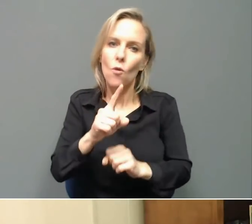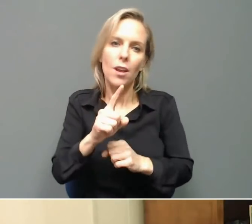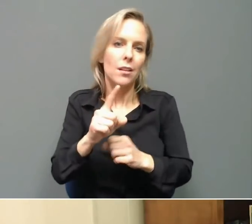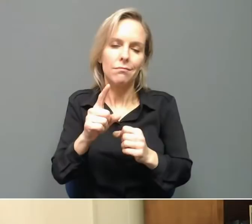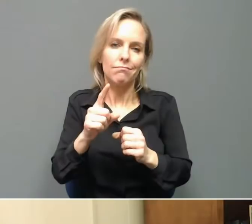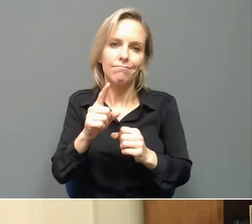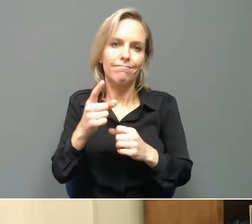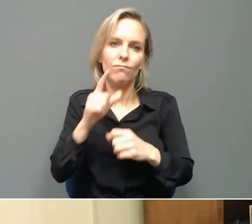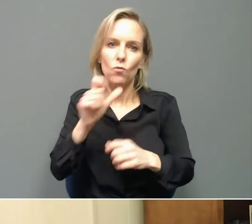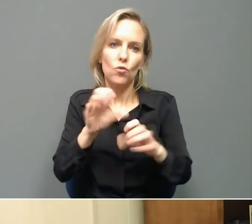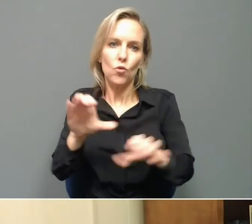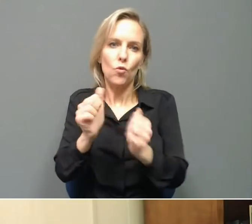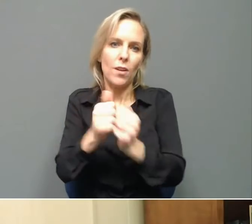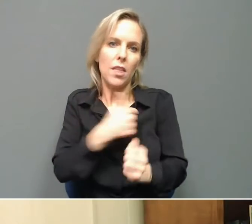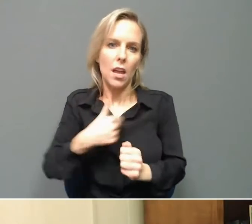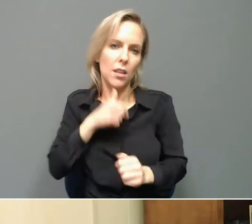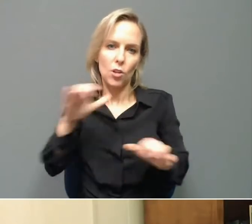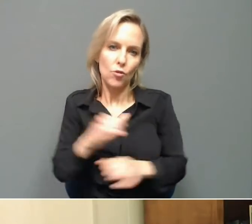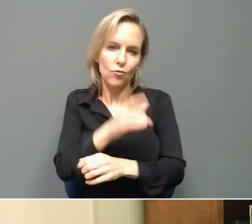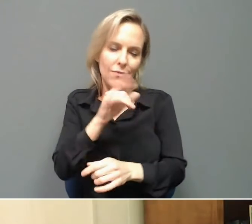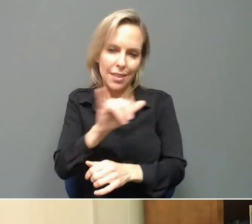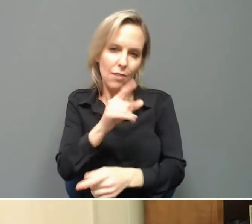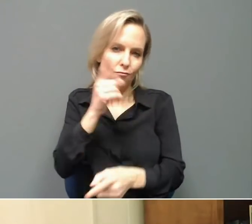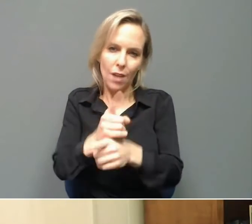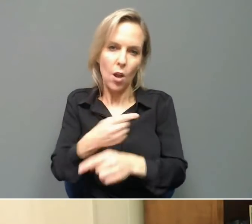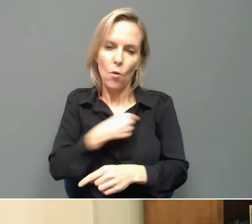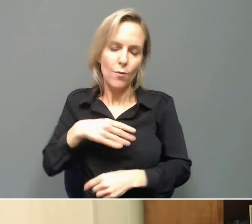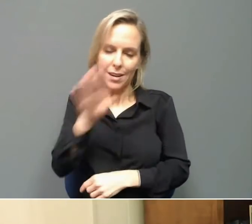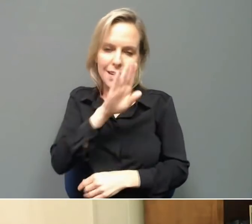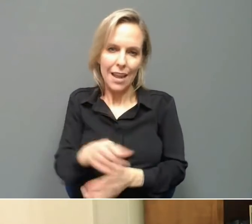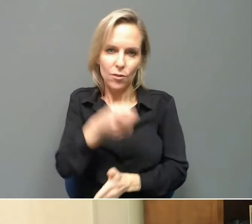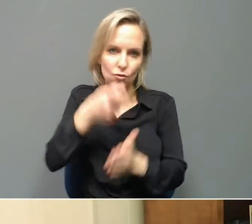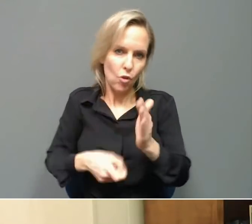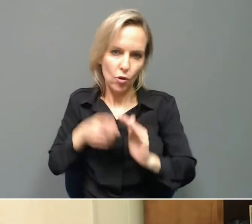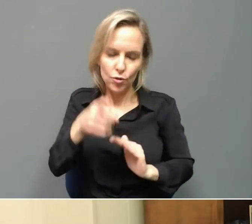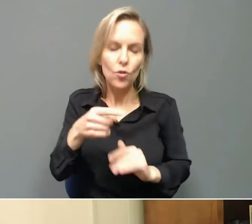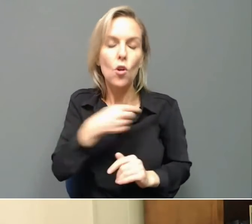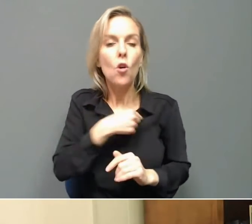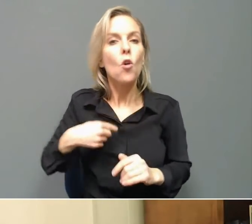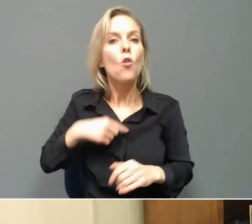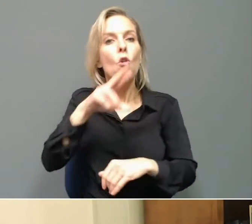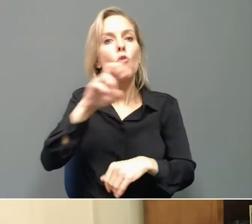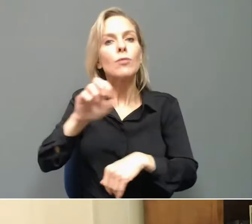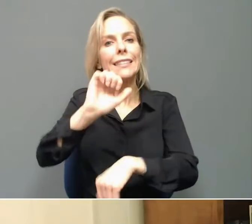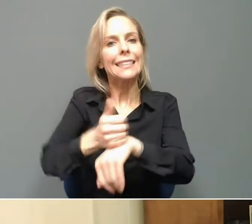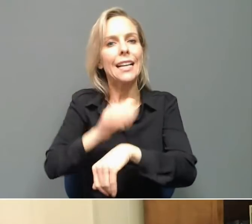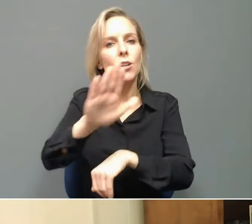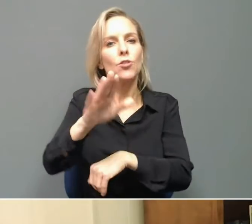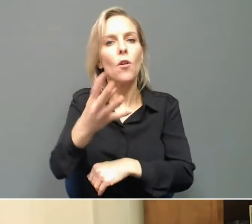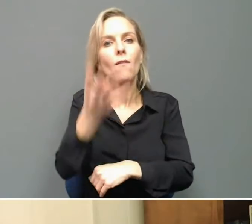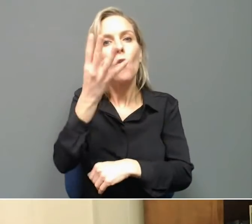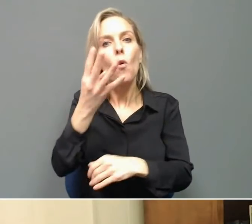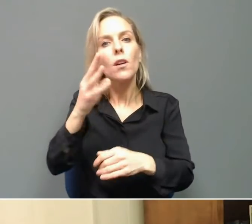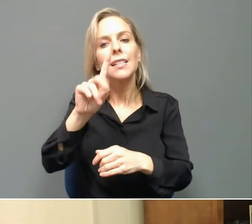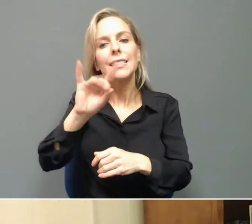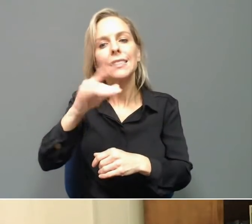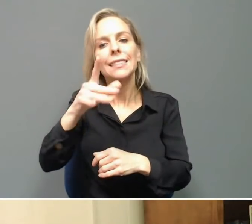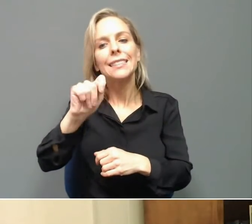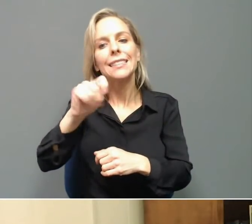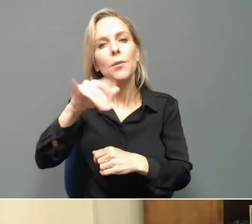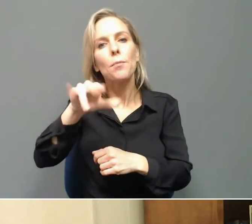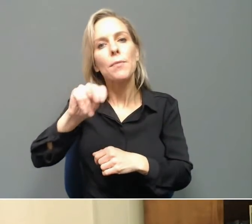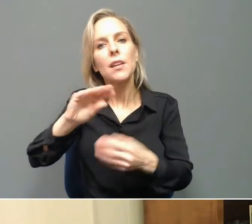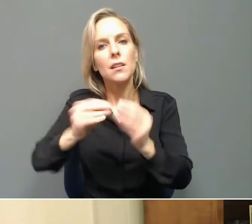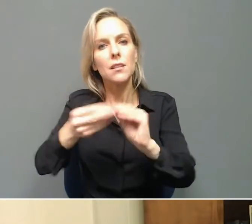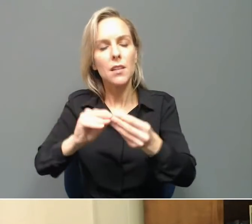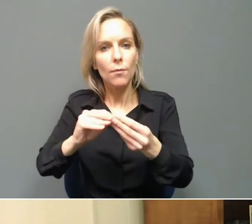something wrong. We will not charge you. Also, please reset your 4-digit PIN to combat fraud. Make it